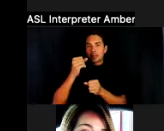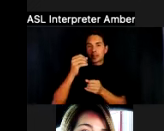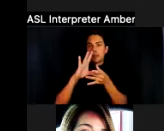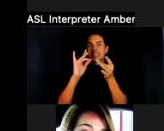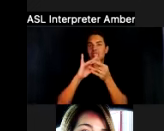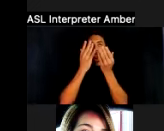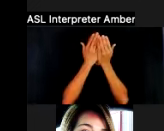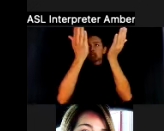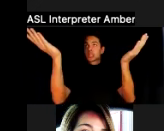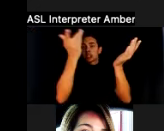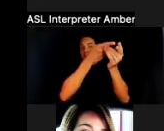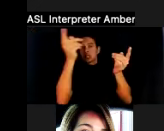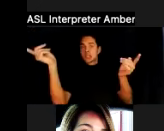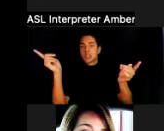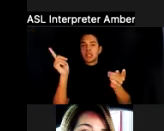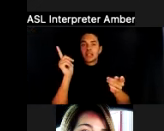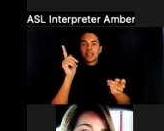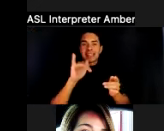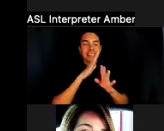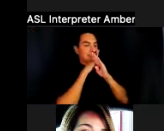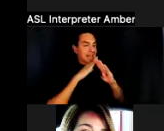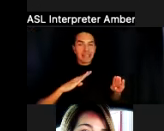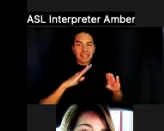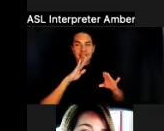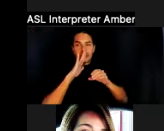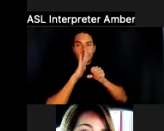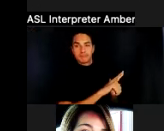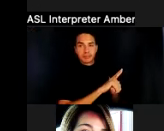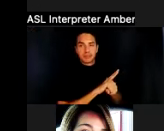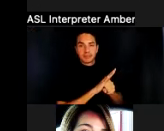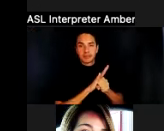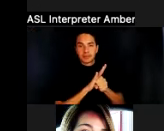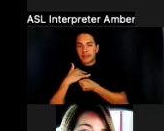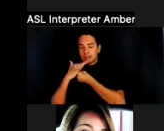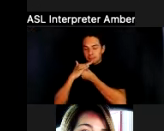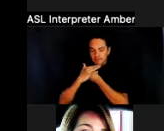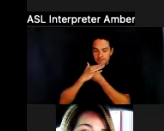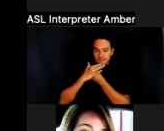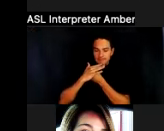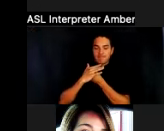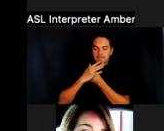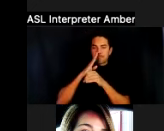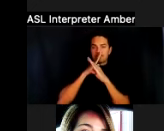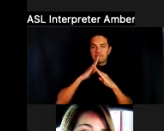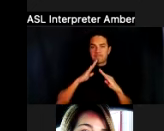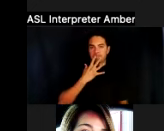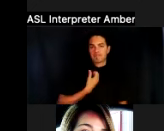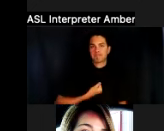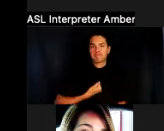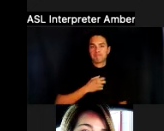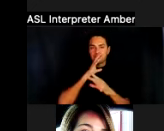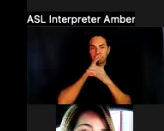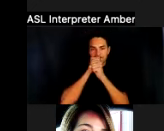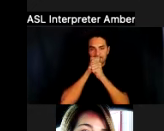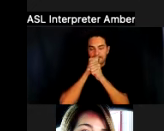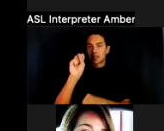in one of the previous slides, right? But we carry experiences then that some people may feel